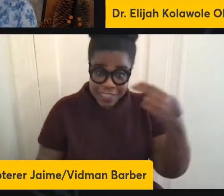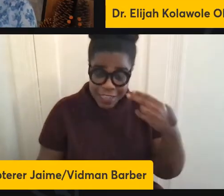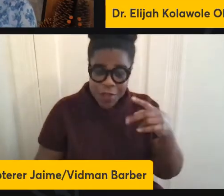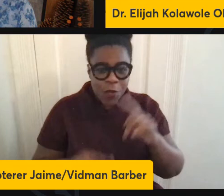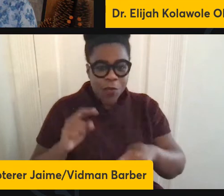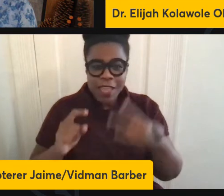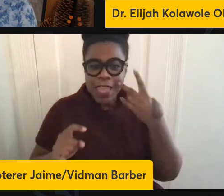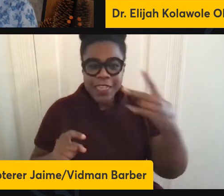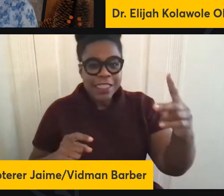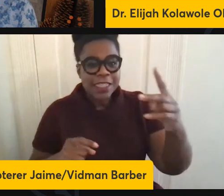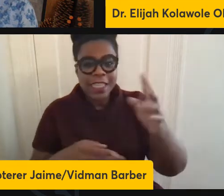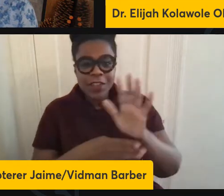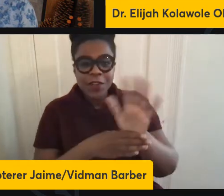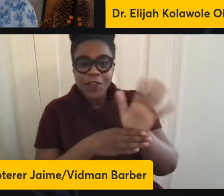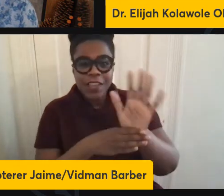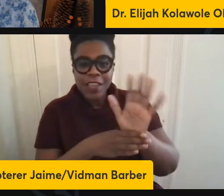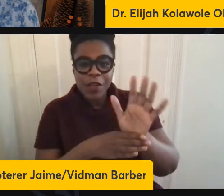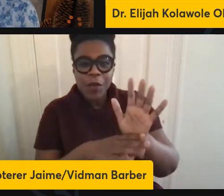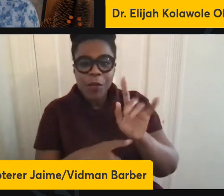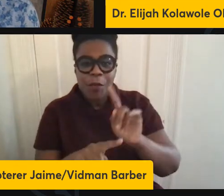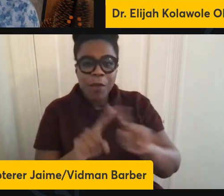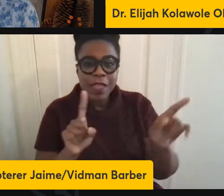your video right now, but